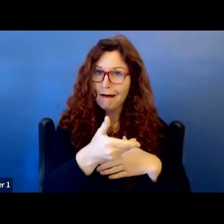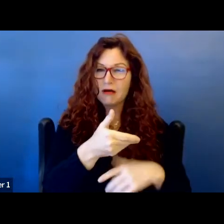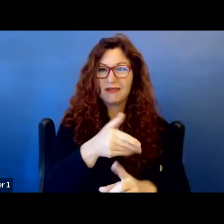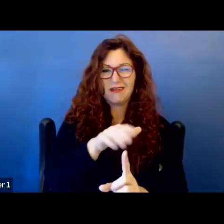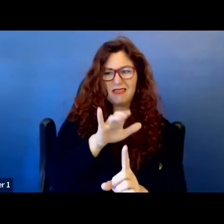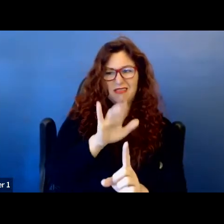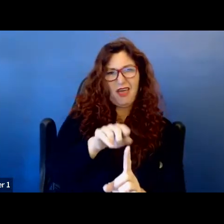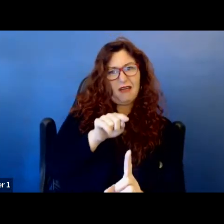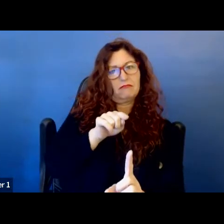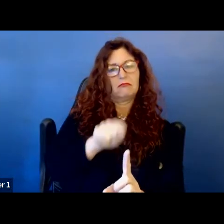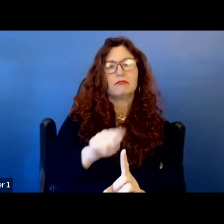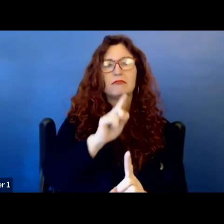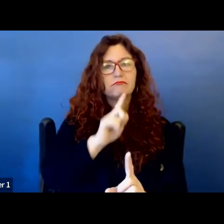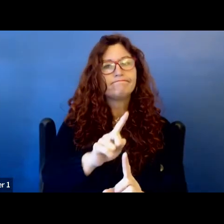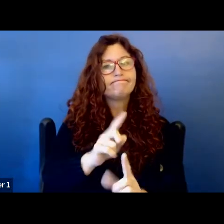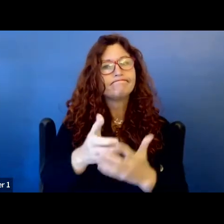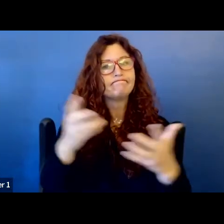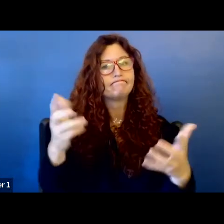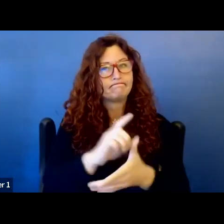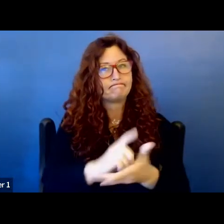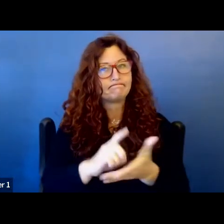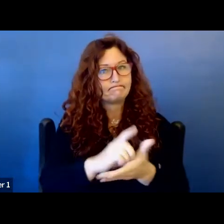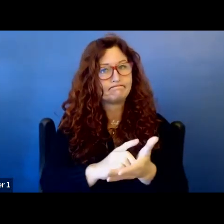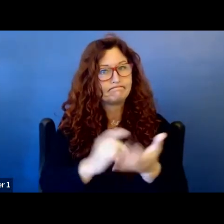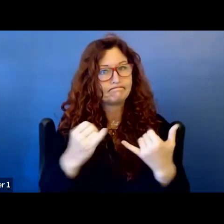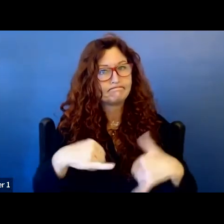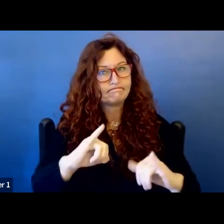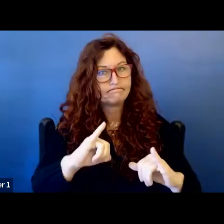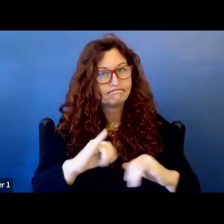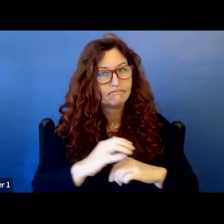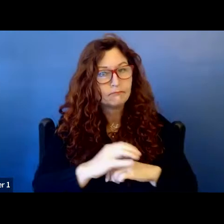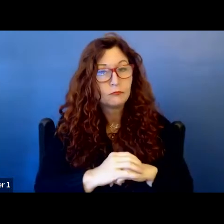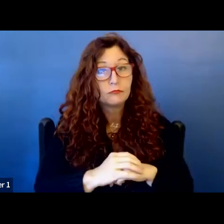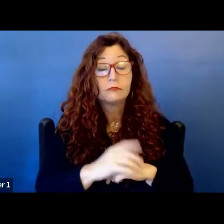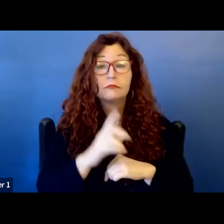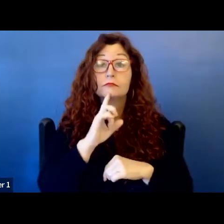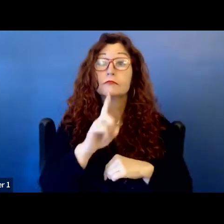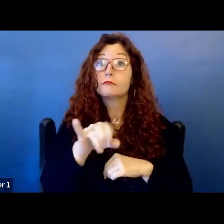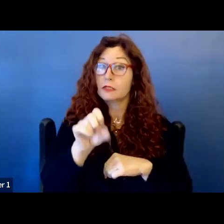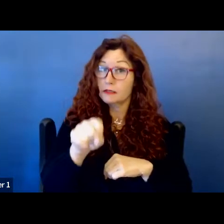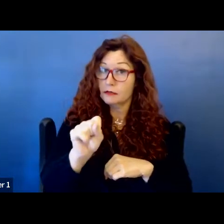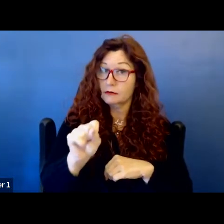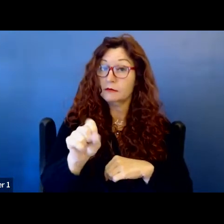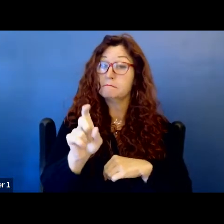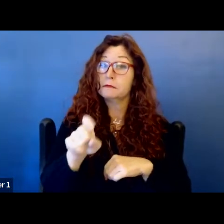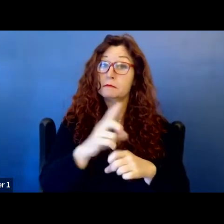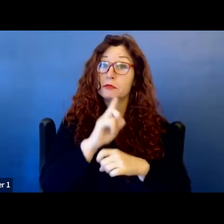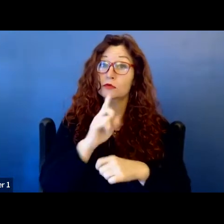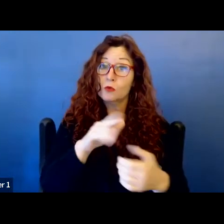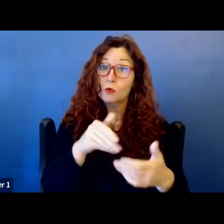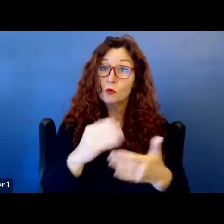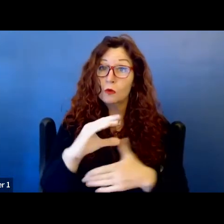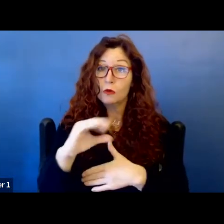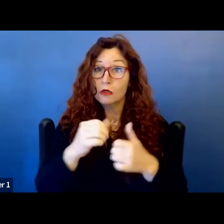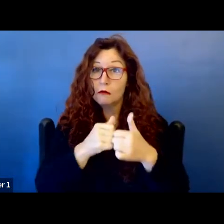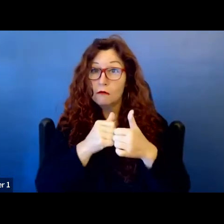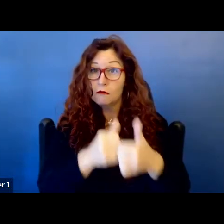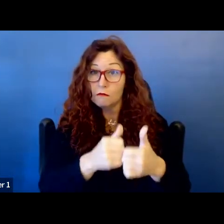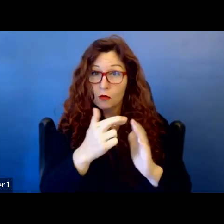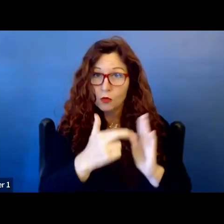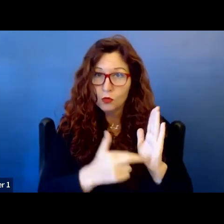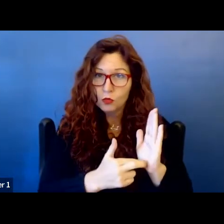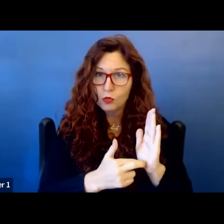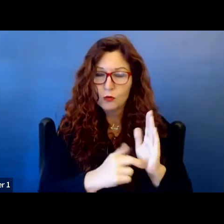standards to hold employers accountable and control the labor market however applying those tools without the explicit